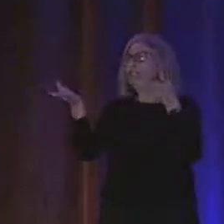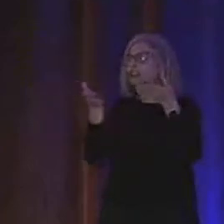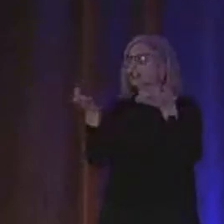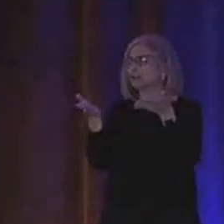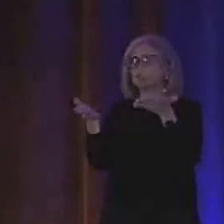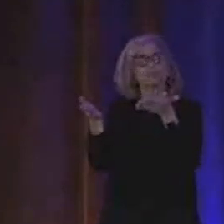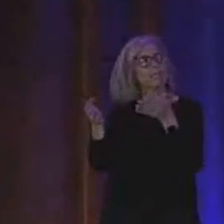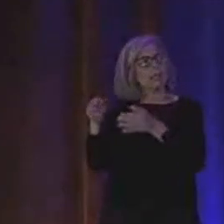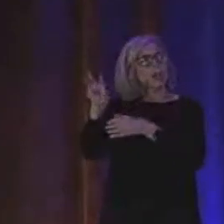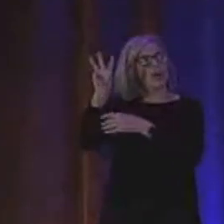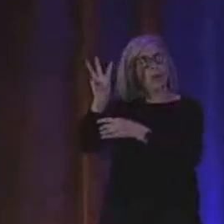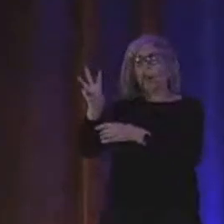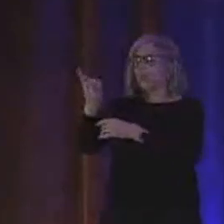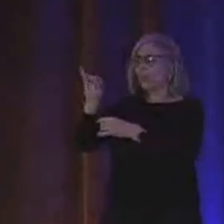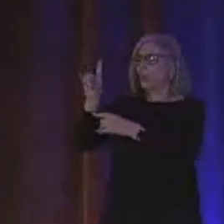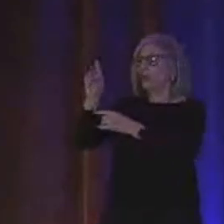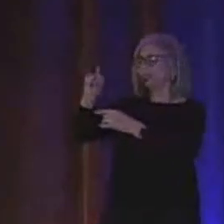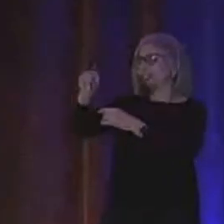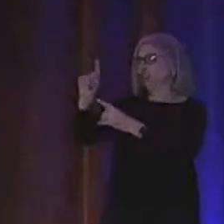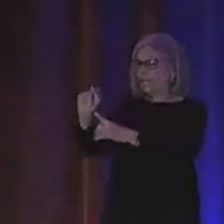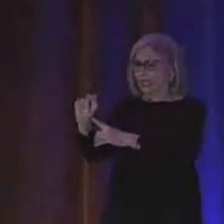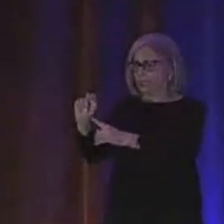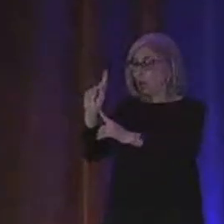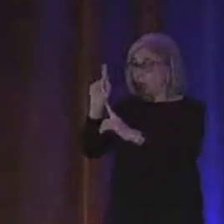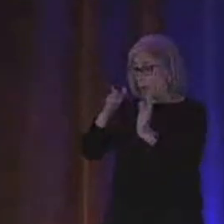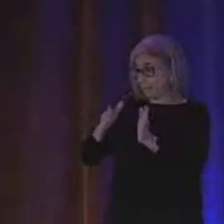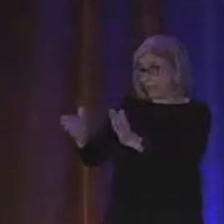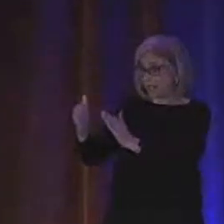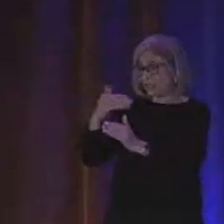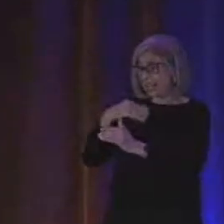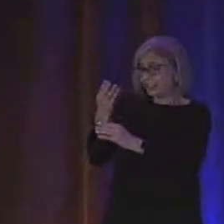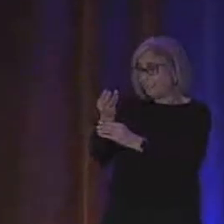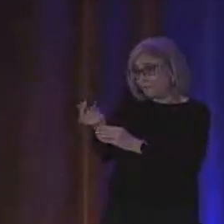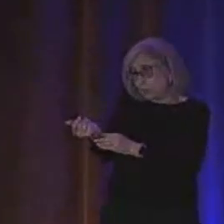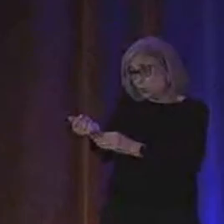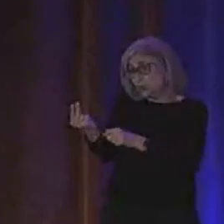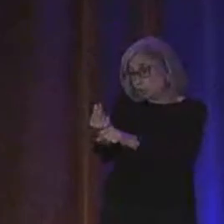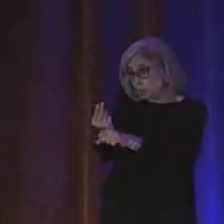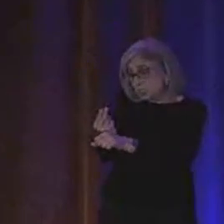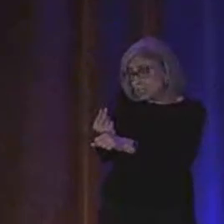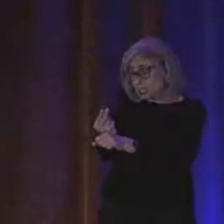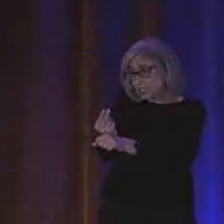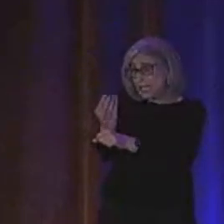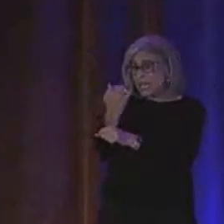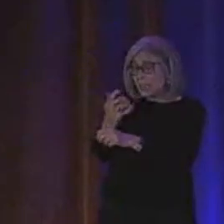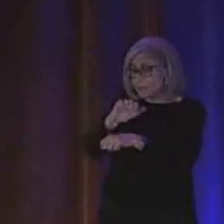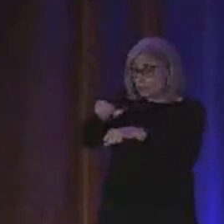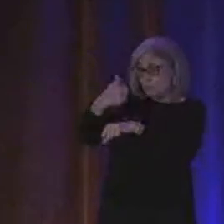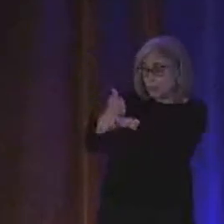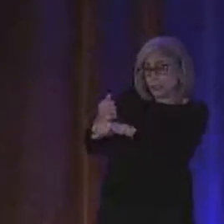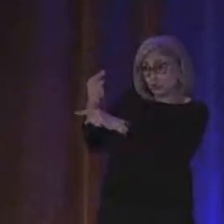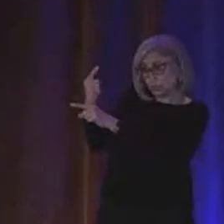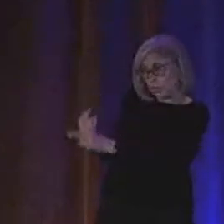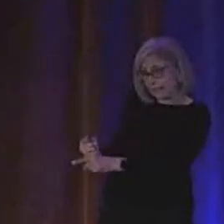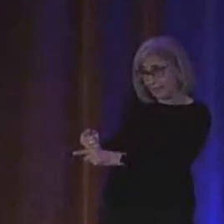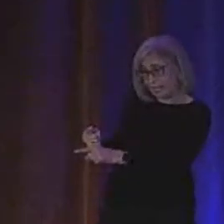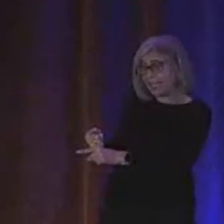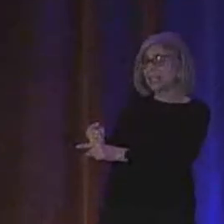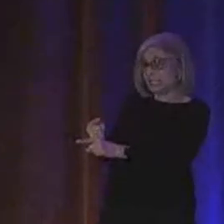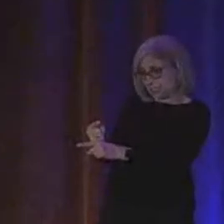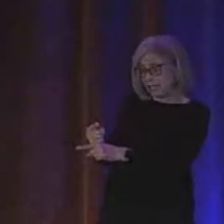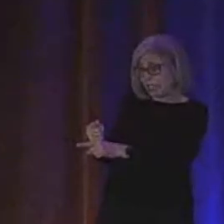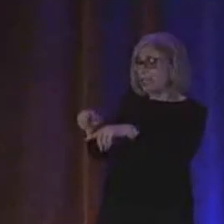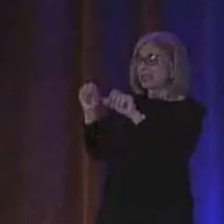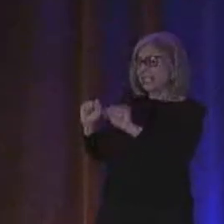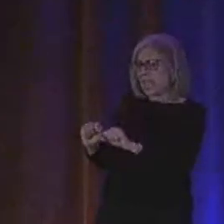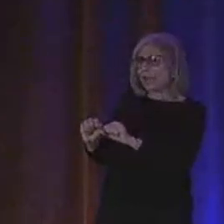widget. This one pattern has a few uses, and if it's built correctly, can